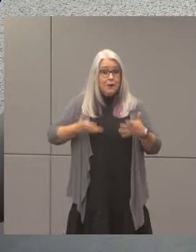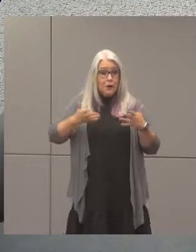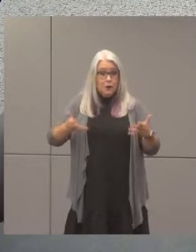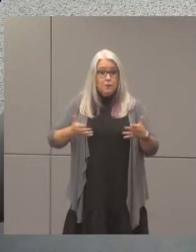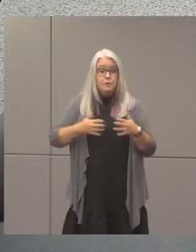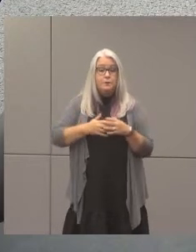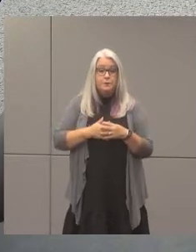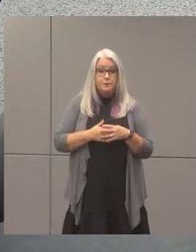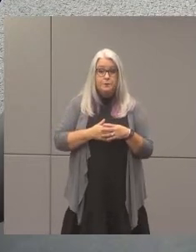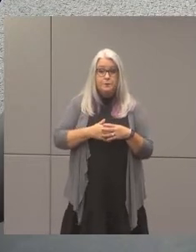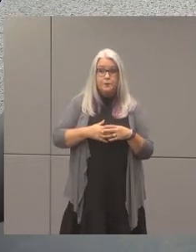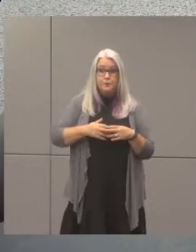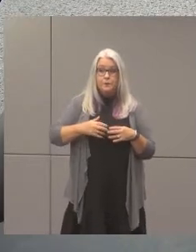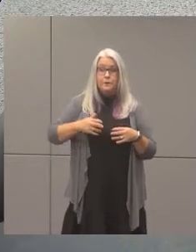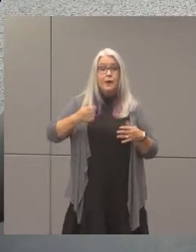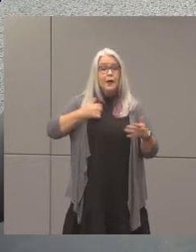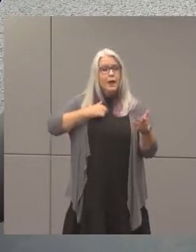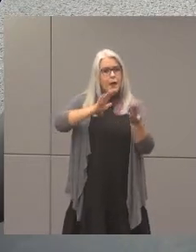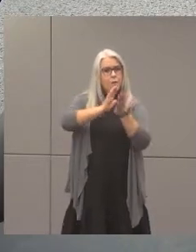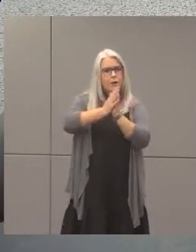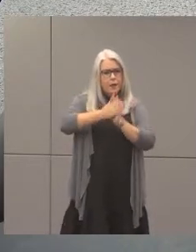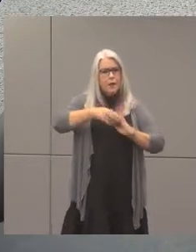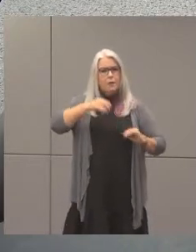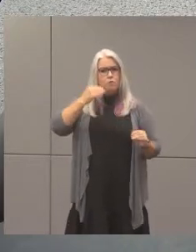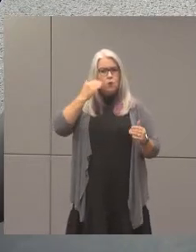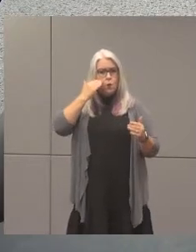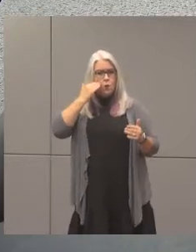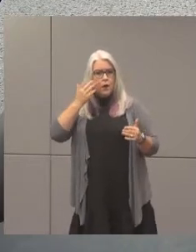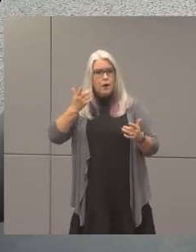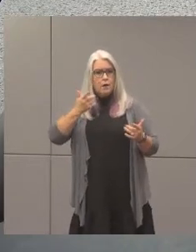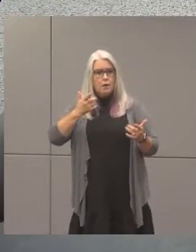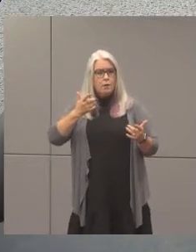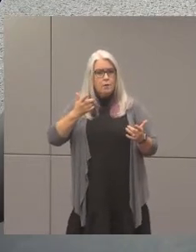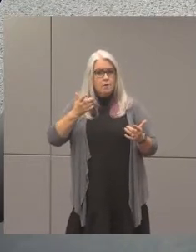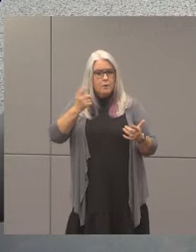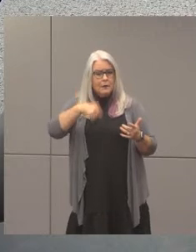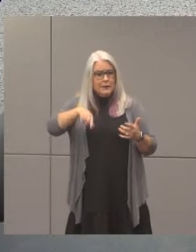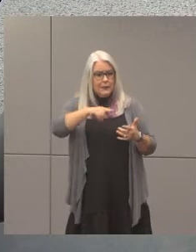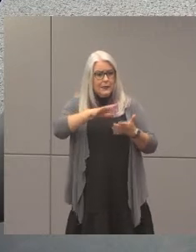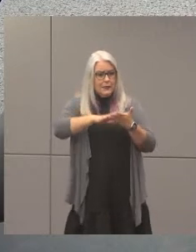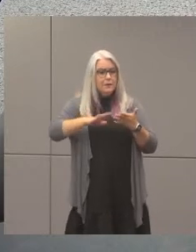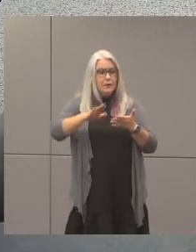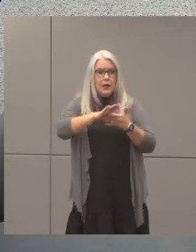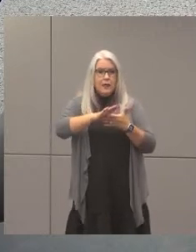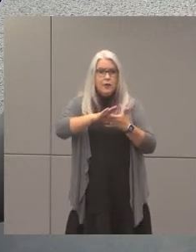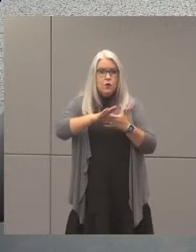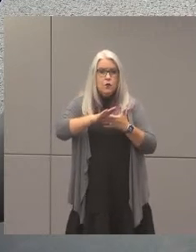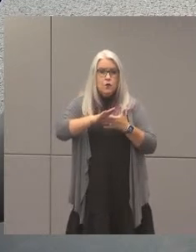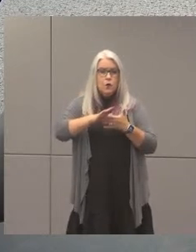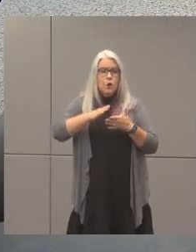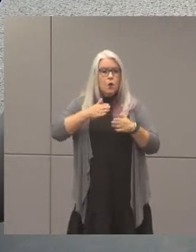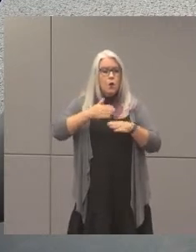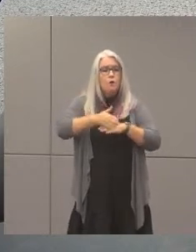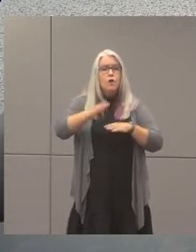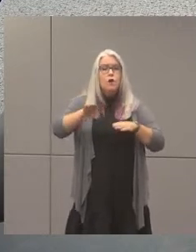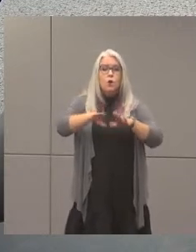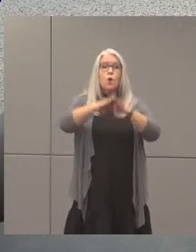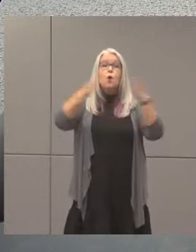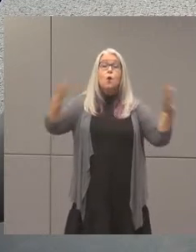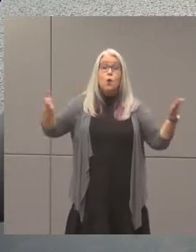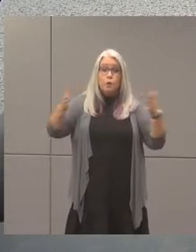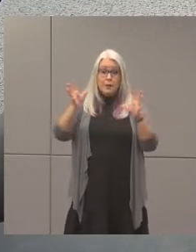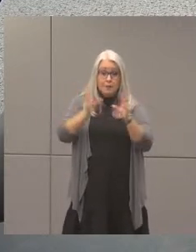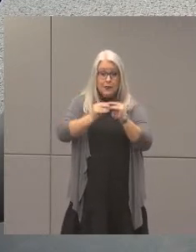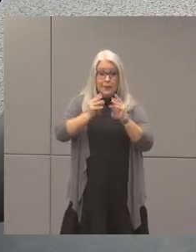I became aware that there was an issue with Mott College over what was called an potential